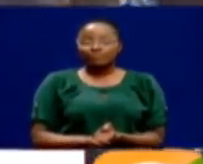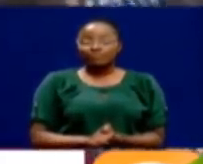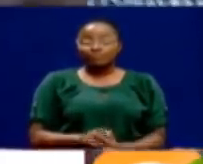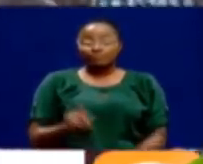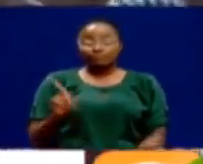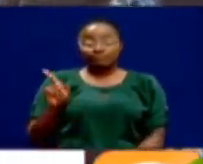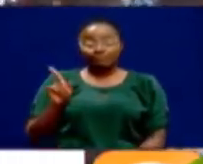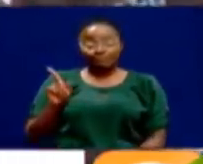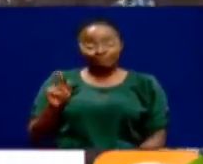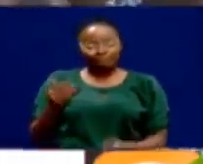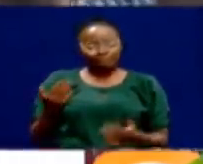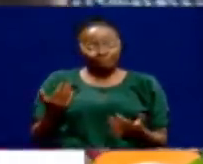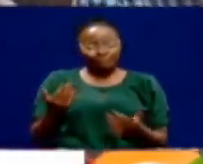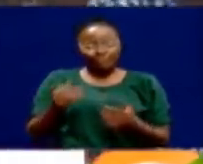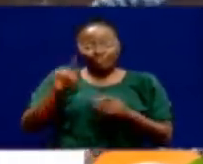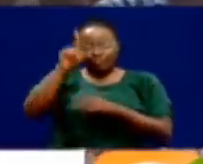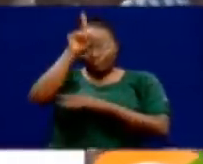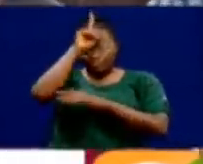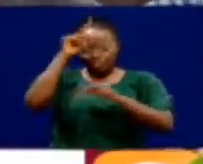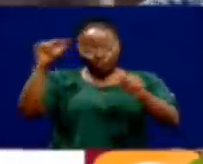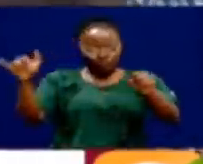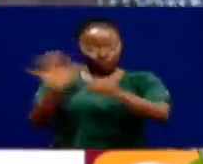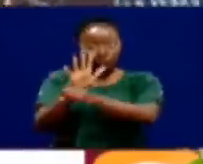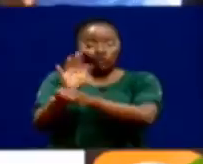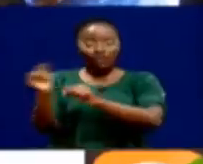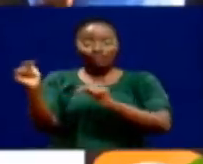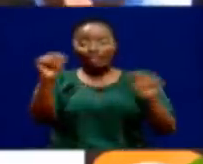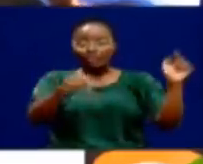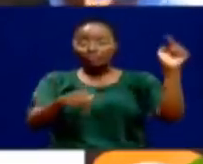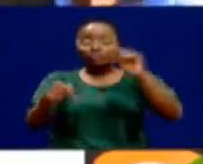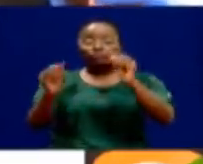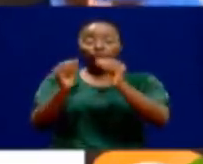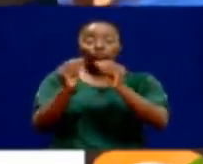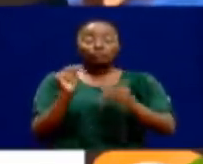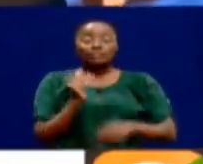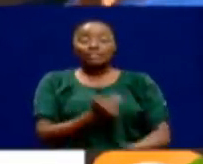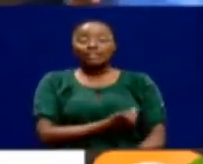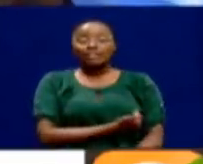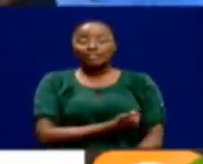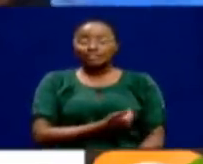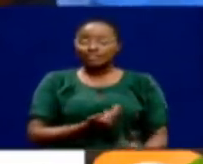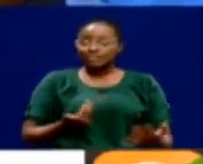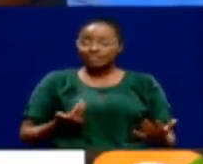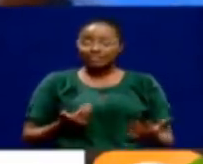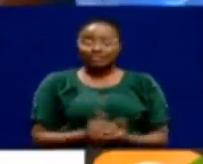It seemed like the entire village had come out to meet us.